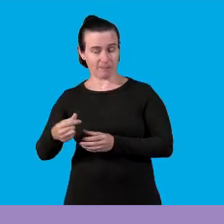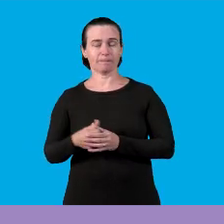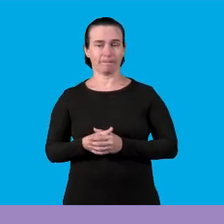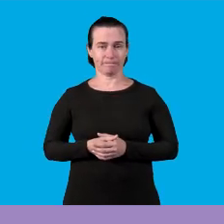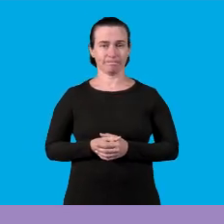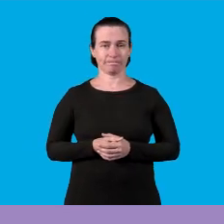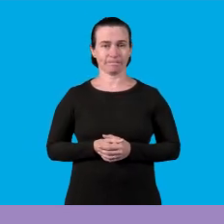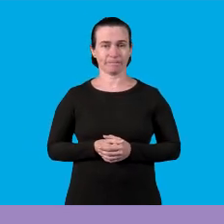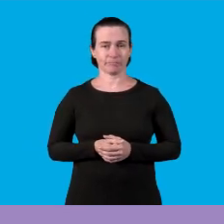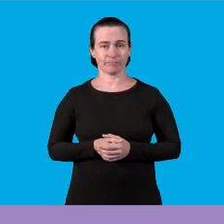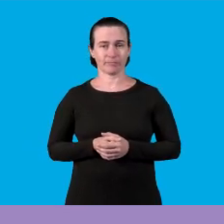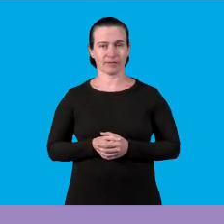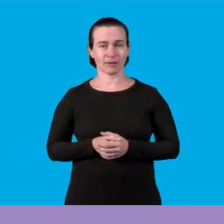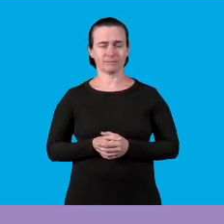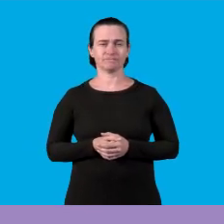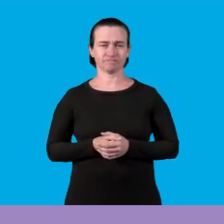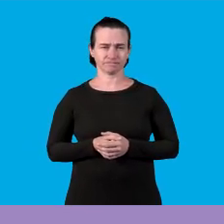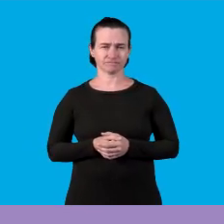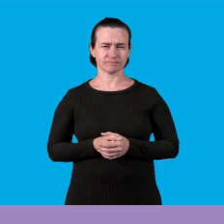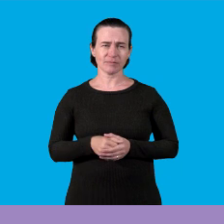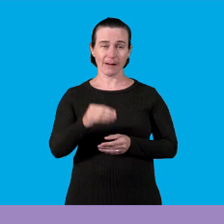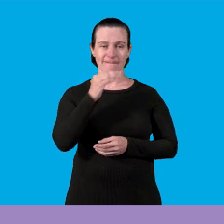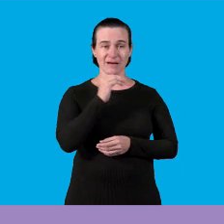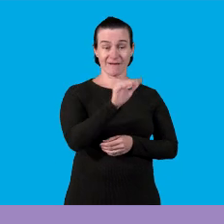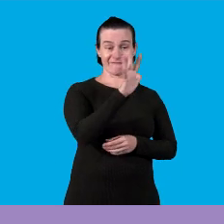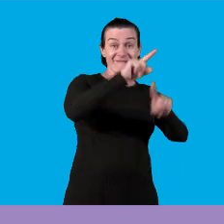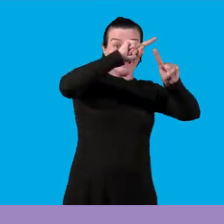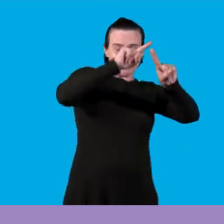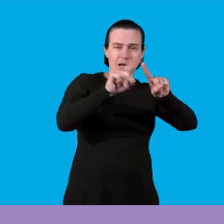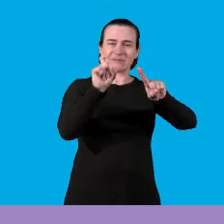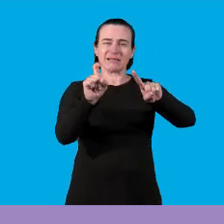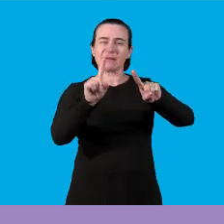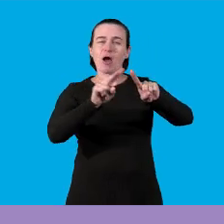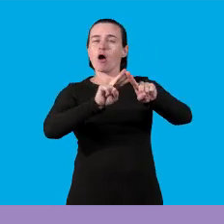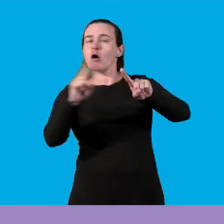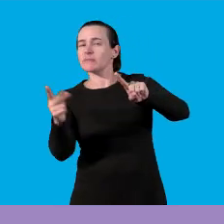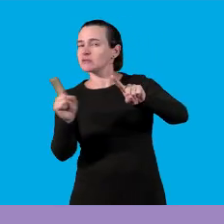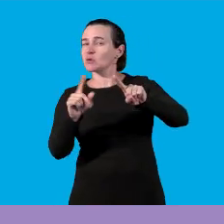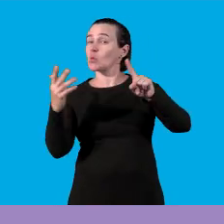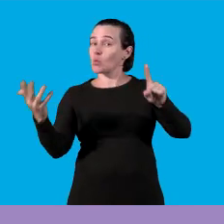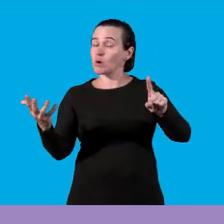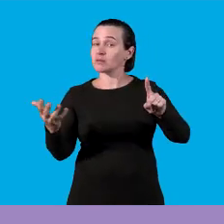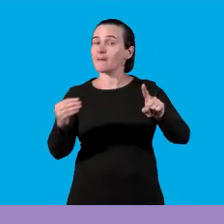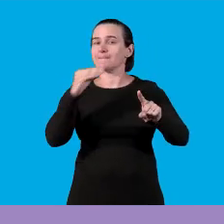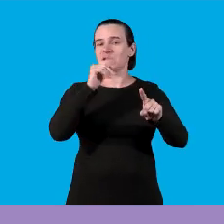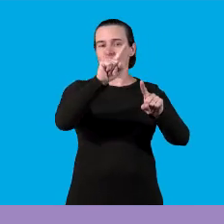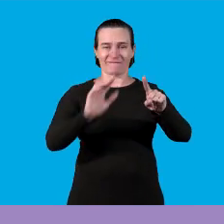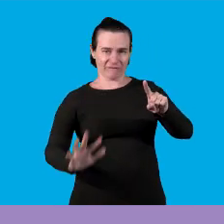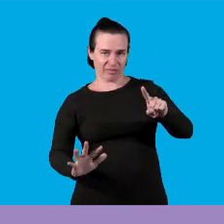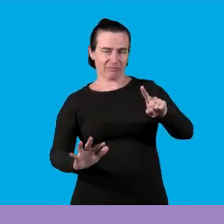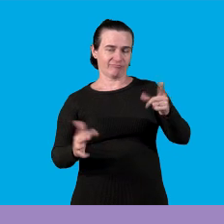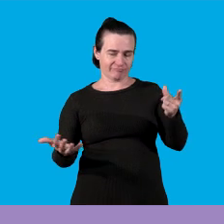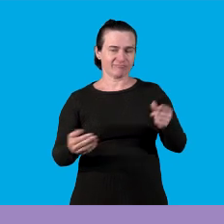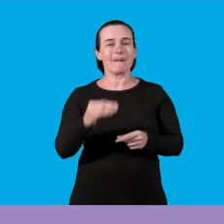We then the multiplicative inverse of 5x, of 5 in this case, is a fifth,